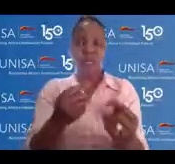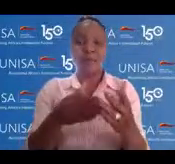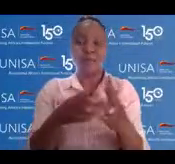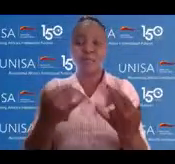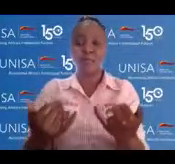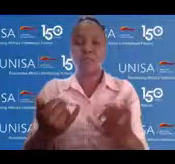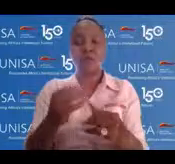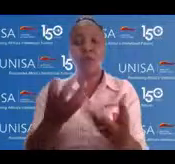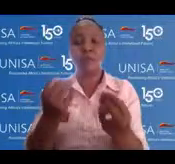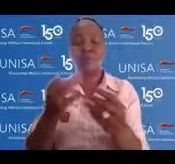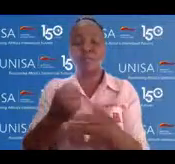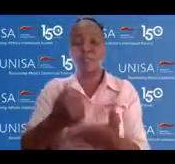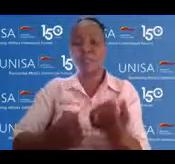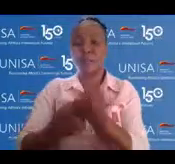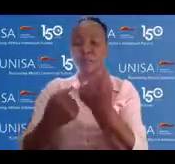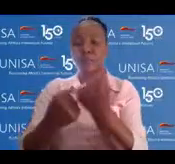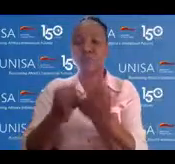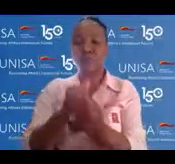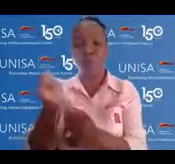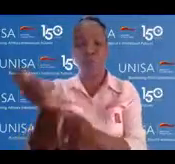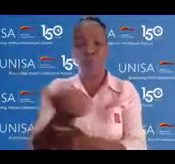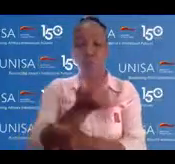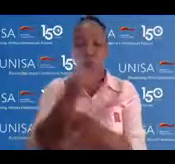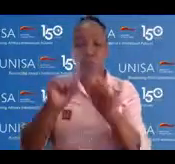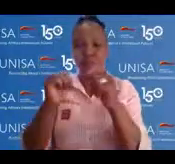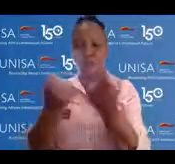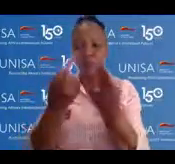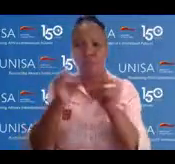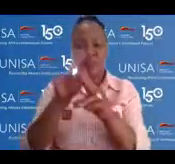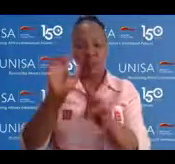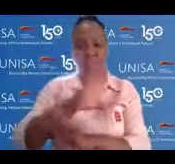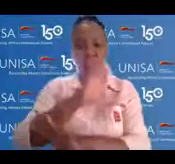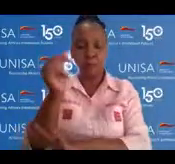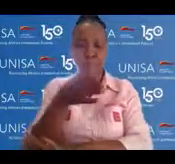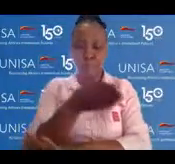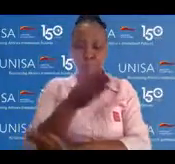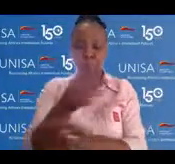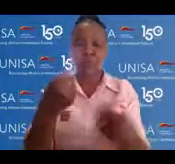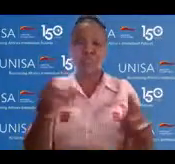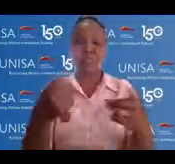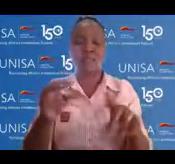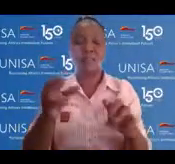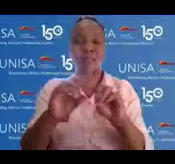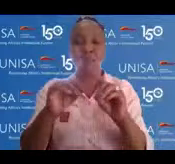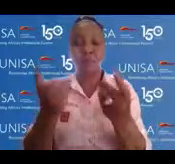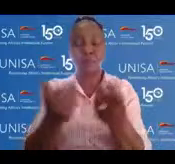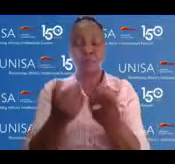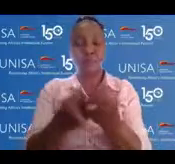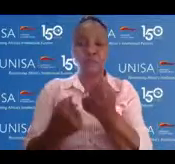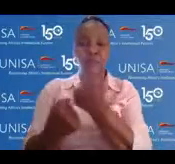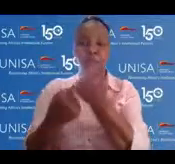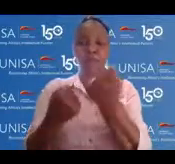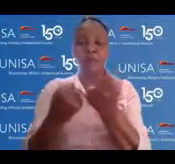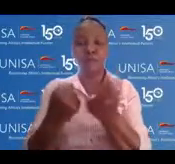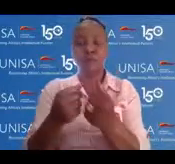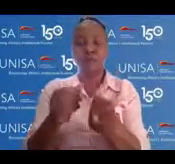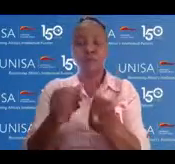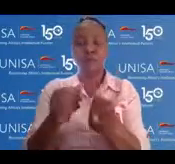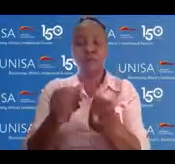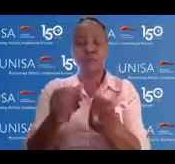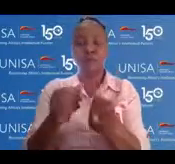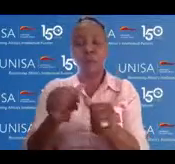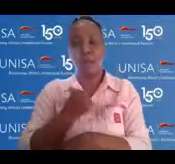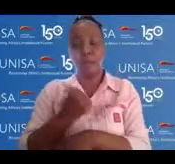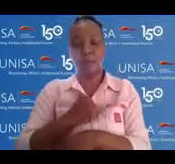the entire UNISA team behind you, the colleagues that are here and the different support departments. And we really want to wish you the best of luck as you attend the session. Now,